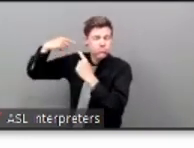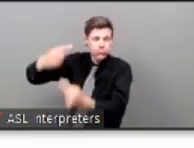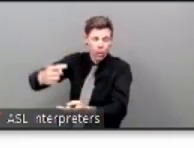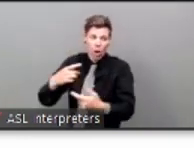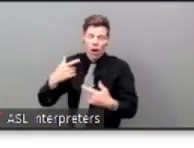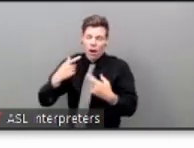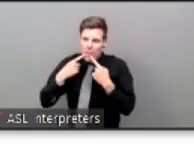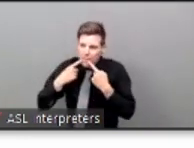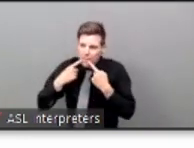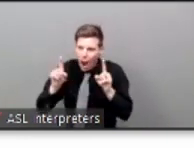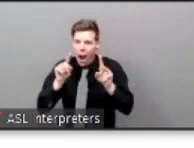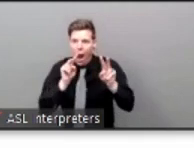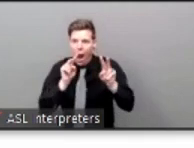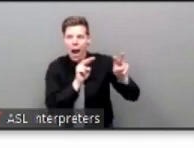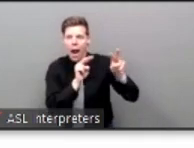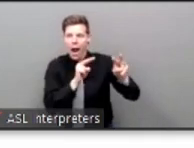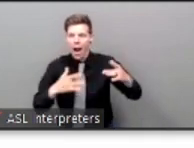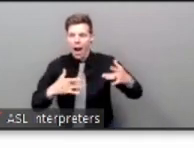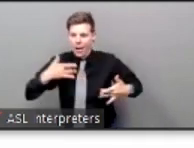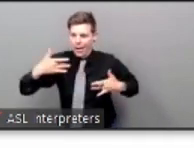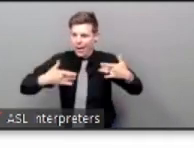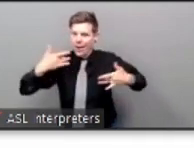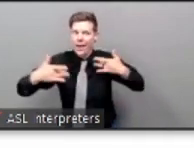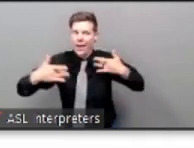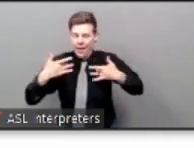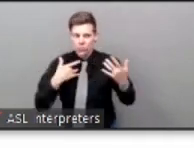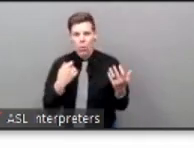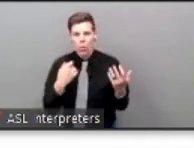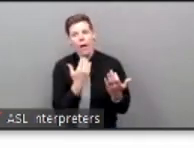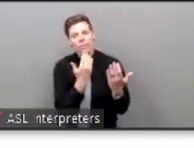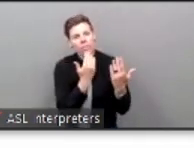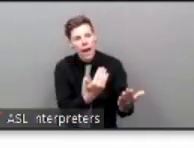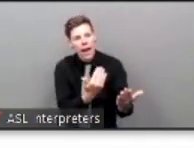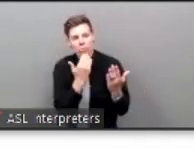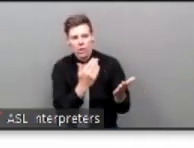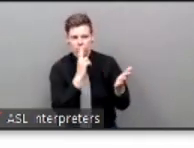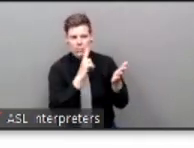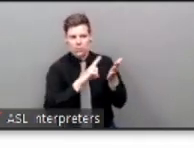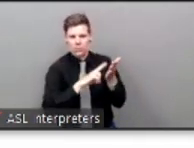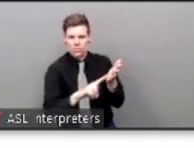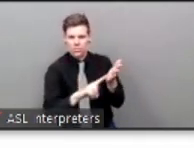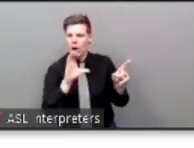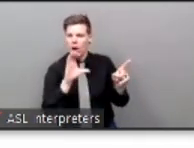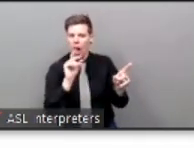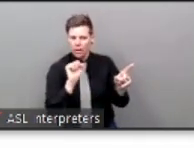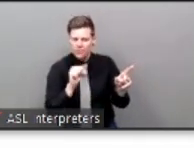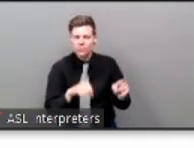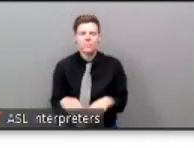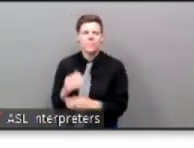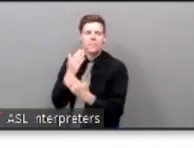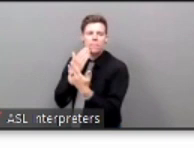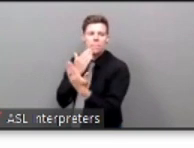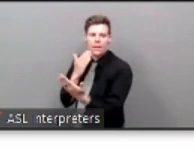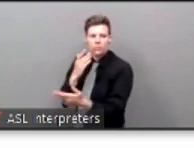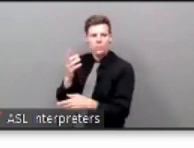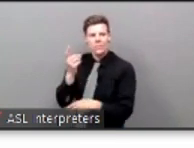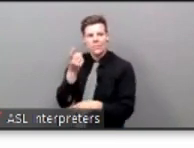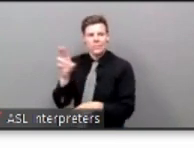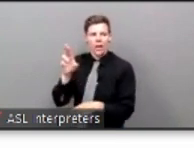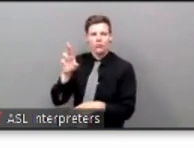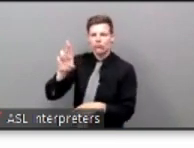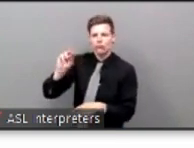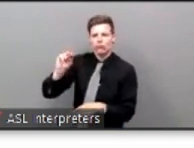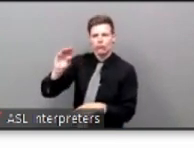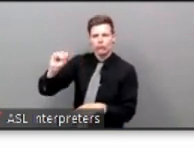here today, Secretary Collins and Dr. Ross, as well as the people behind the scenes. Just want to